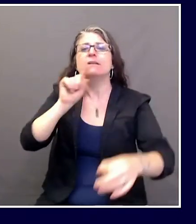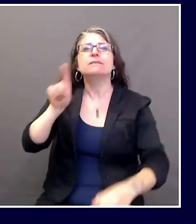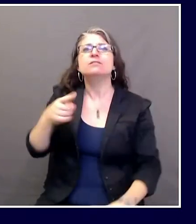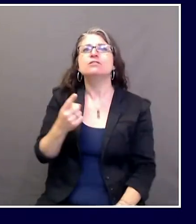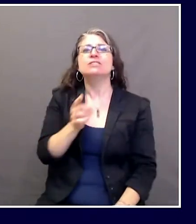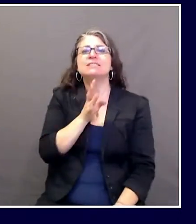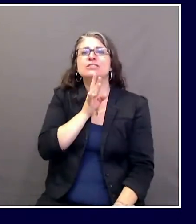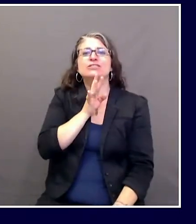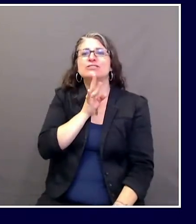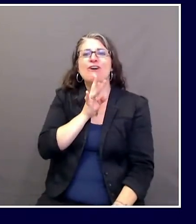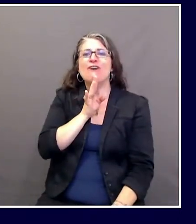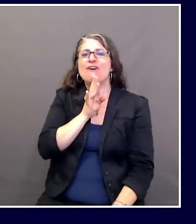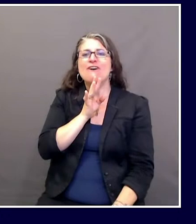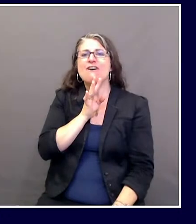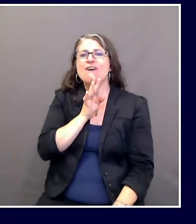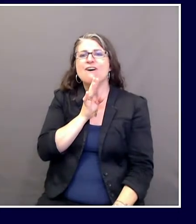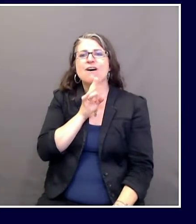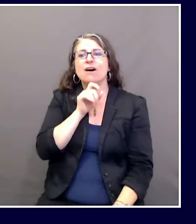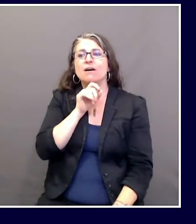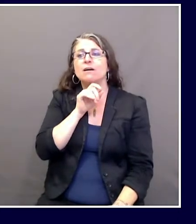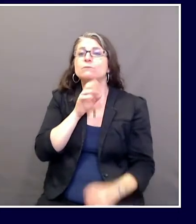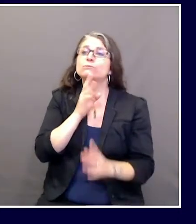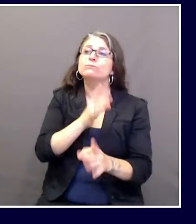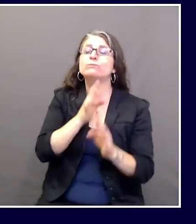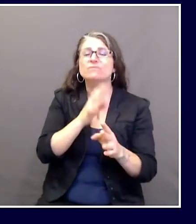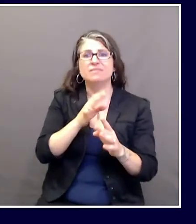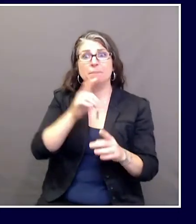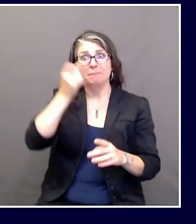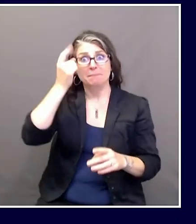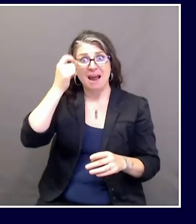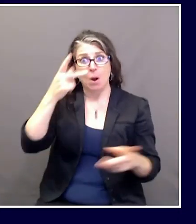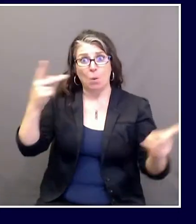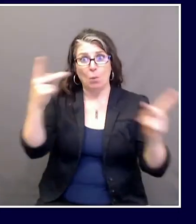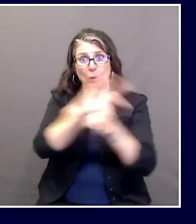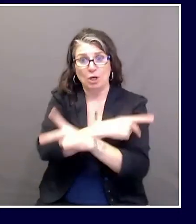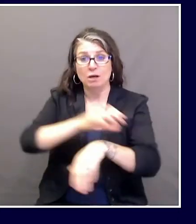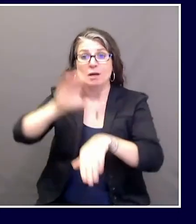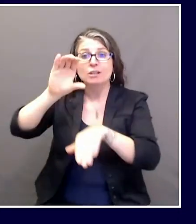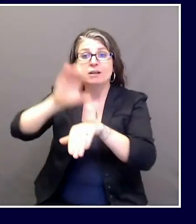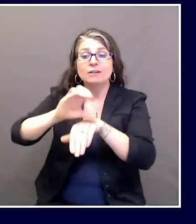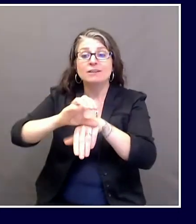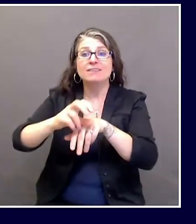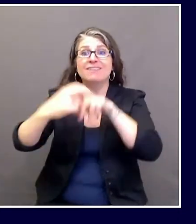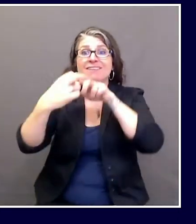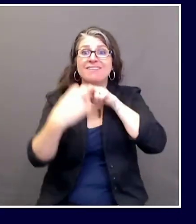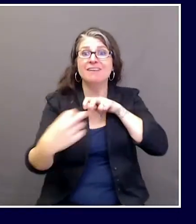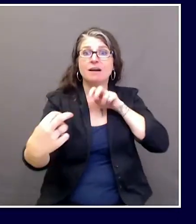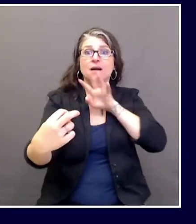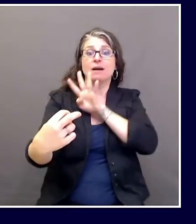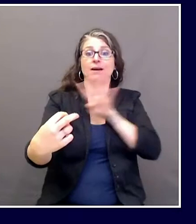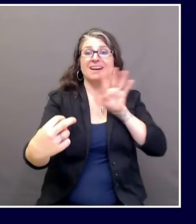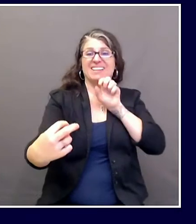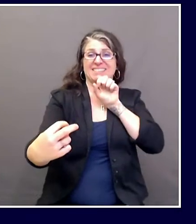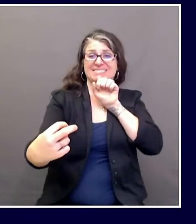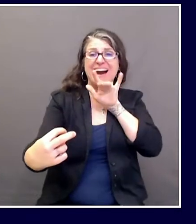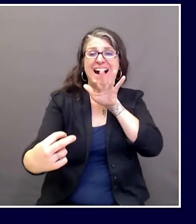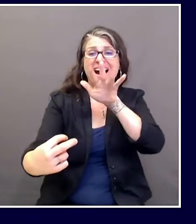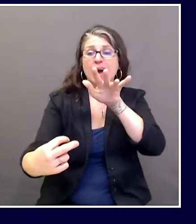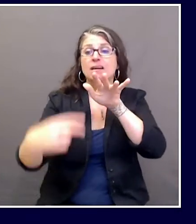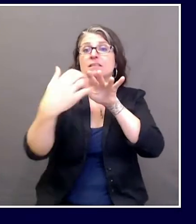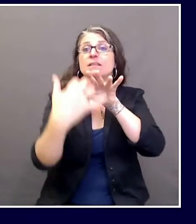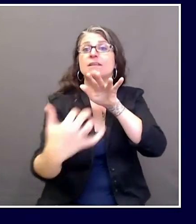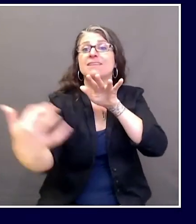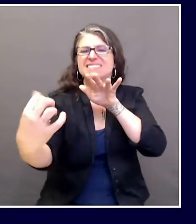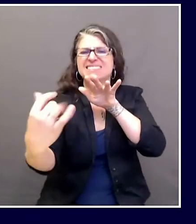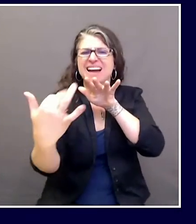behavior, it's an activity that has a certain degree of risk to it. That risk is a lot lower than it was a year